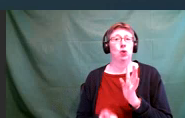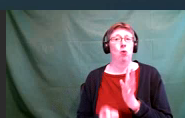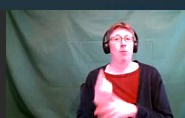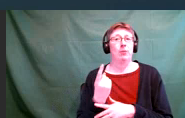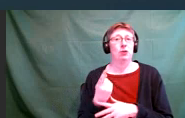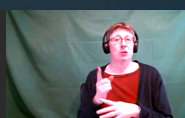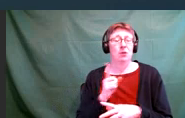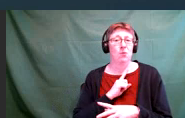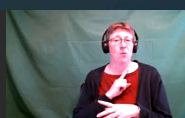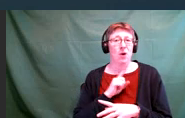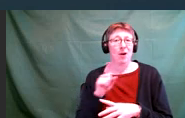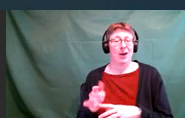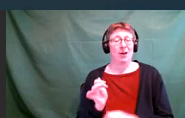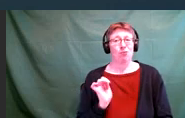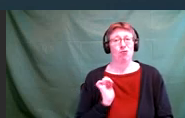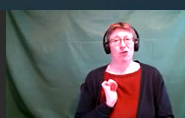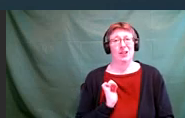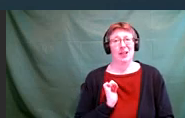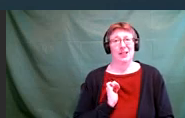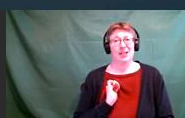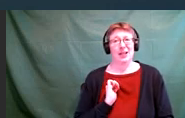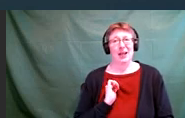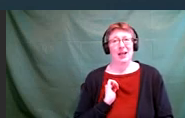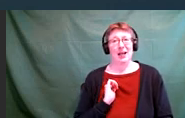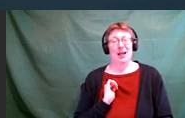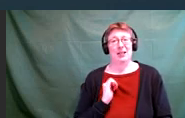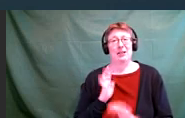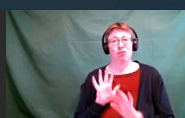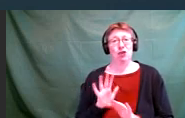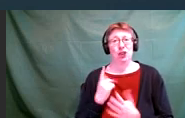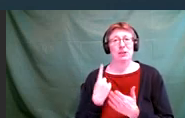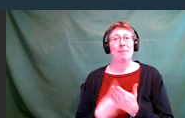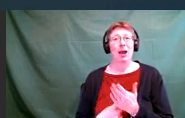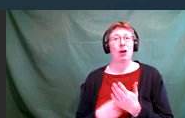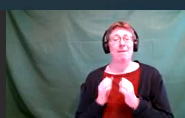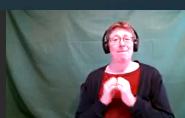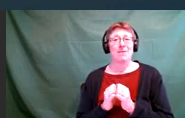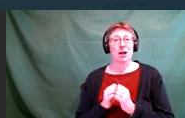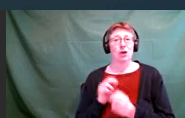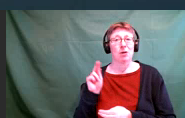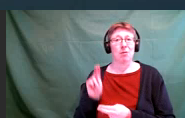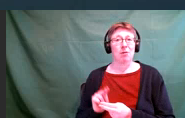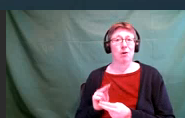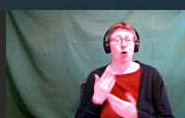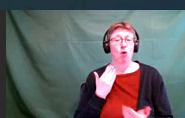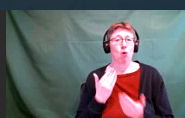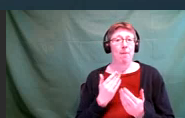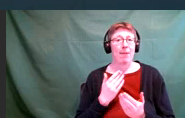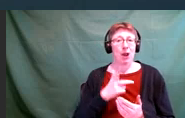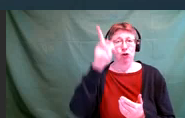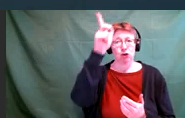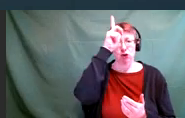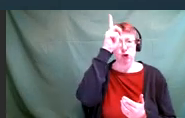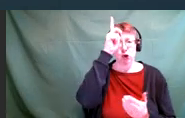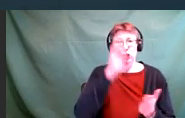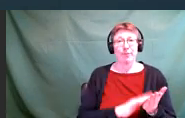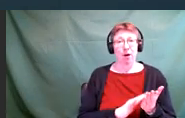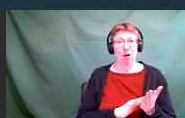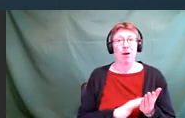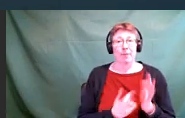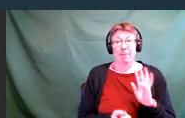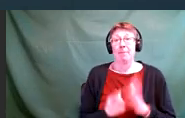by predicting that the pound would decrease in value against the Deutschmark, which it